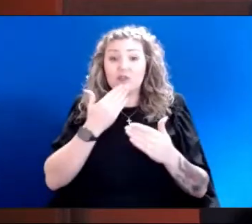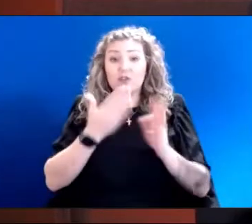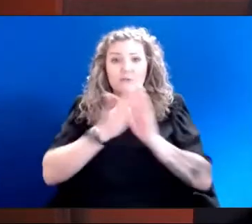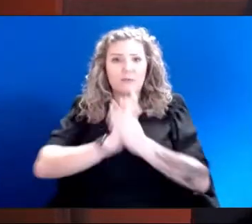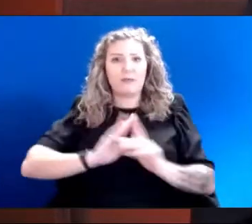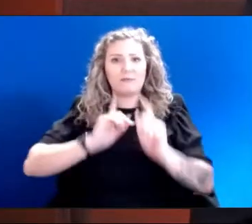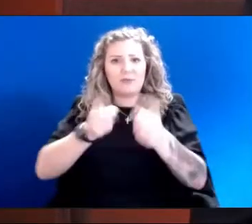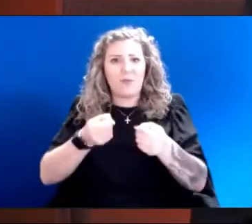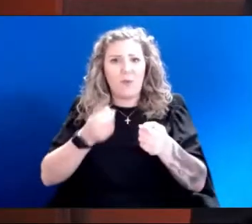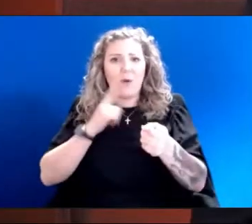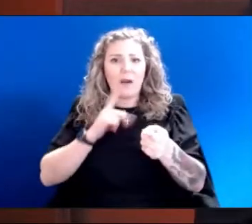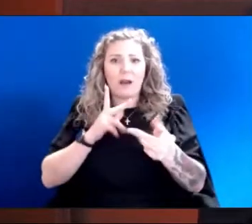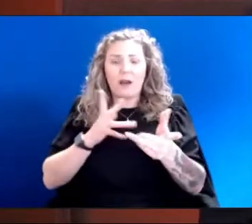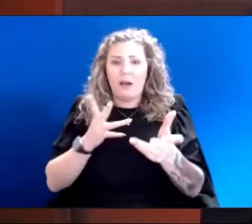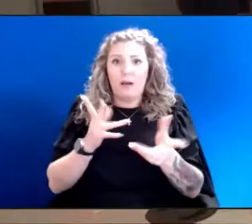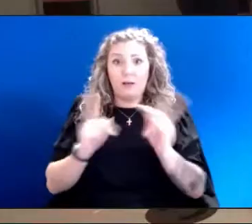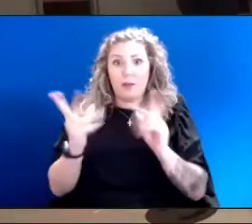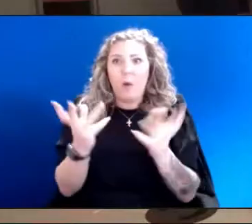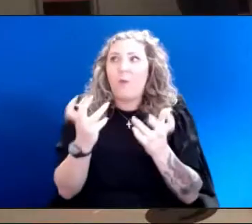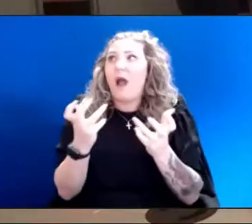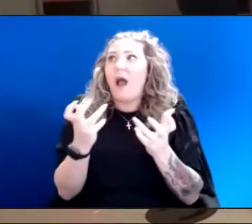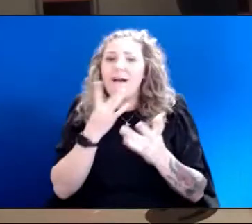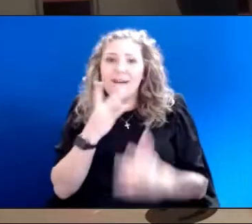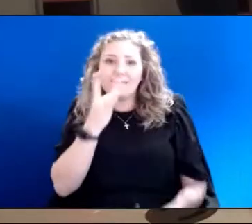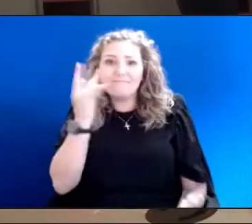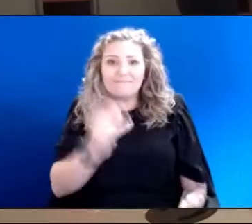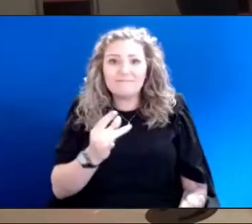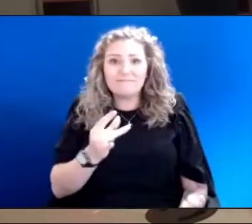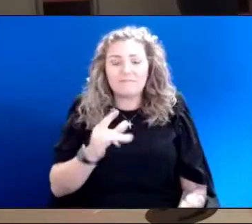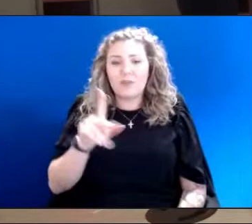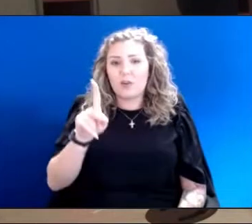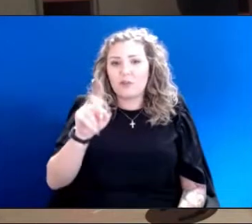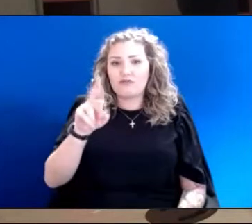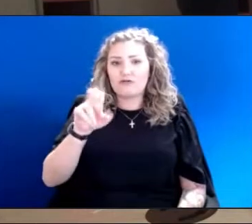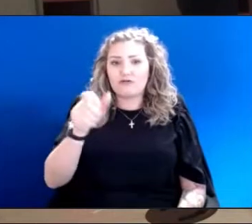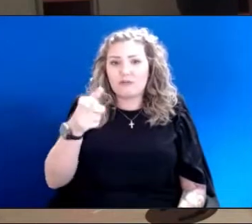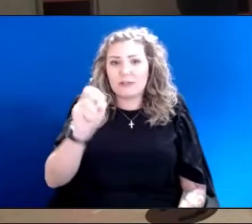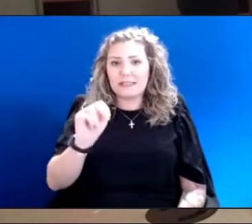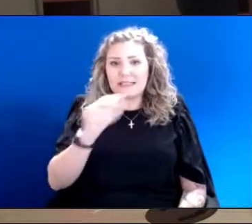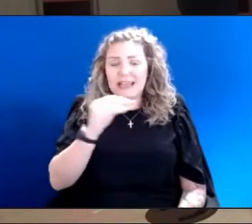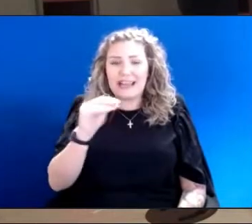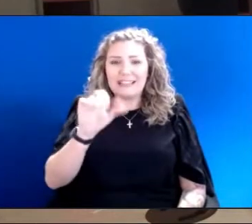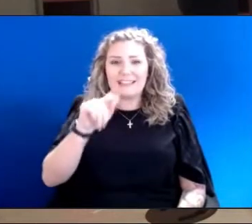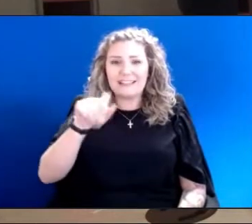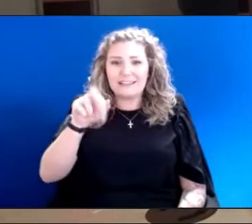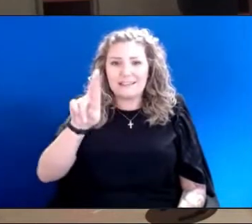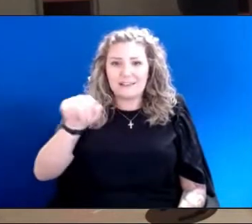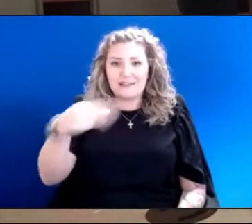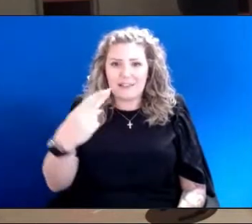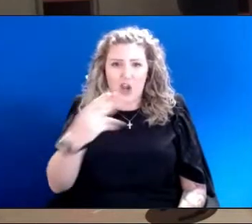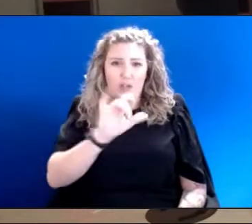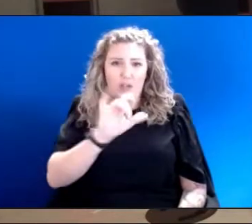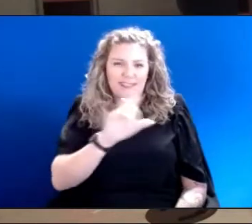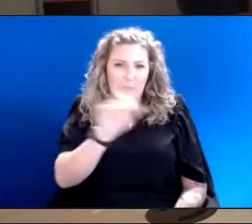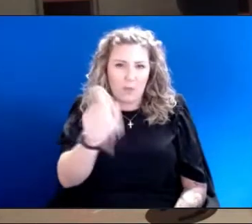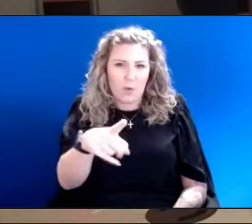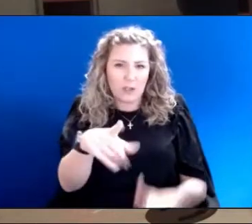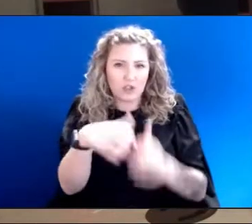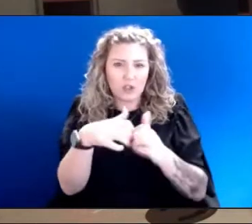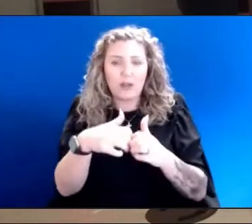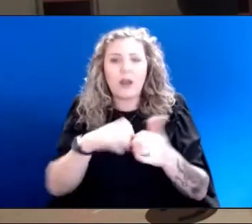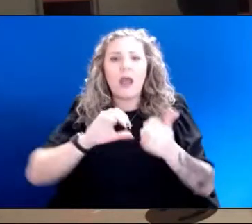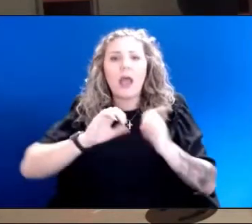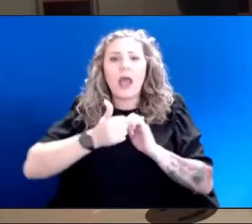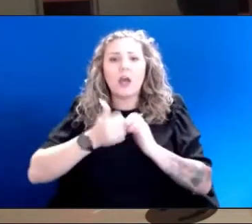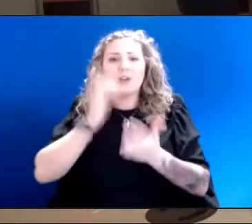want to earn that. Sounds great. I have a question. Kristen Walker and Sarah Ralph had the same question, so I put these together. How do you turn off the